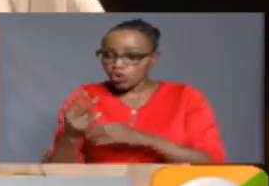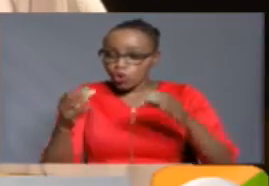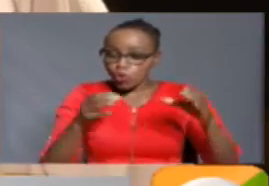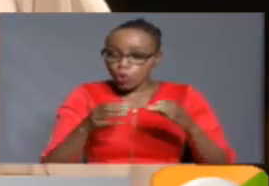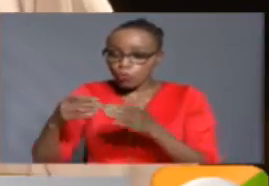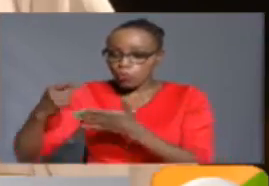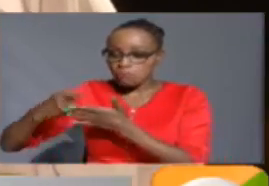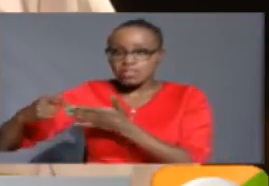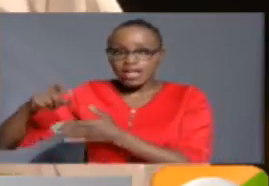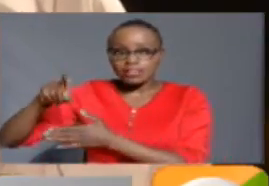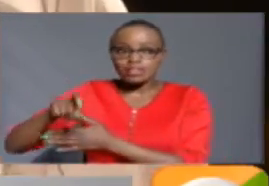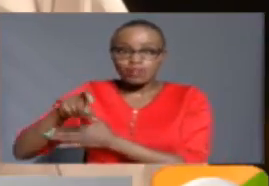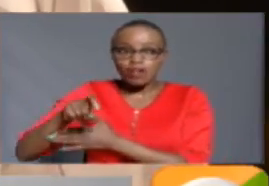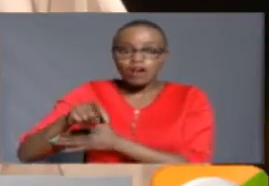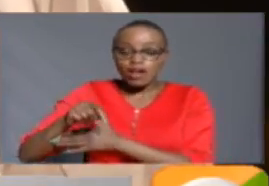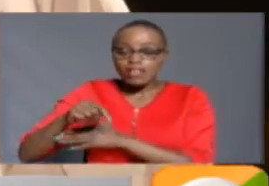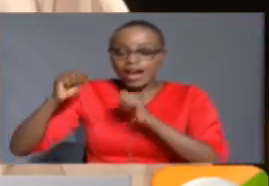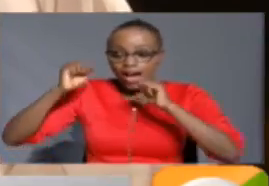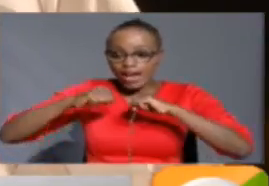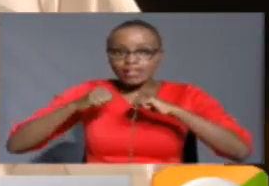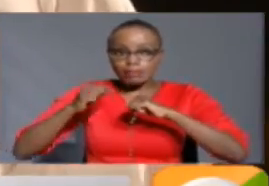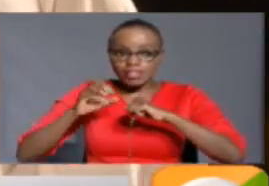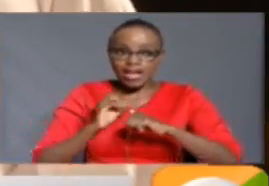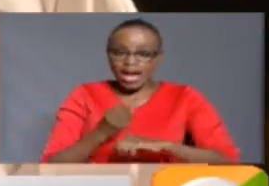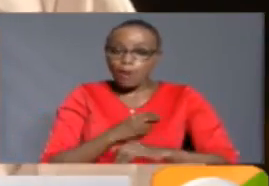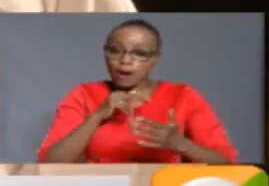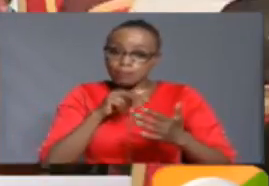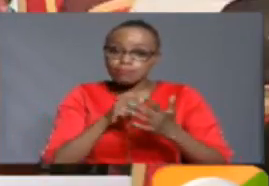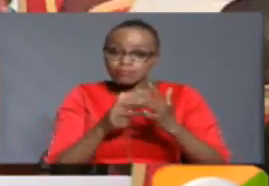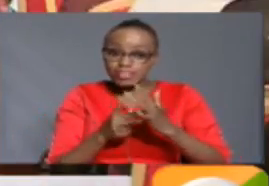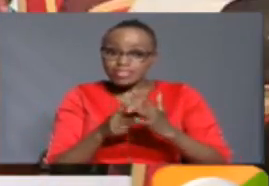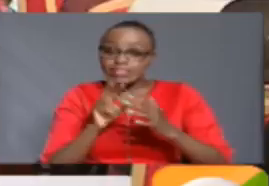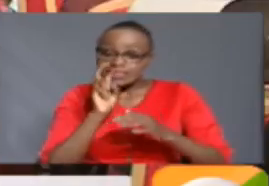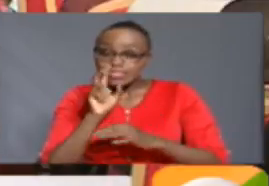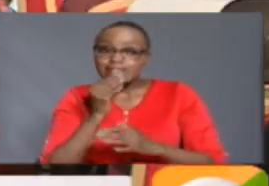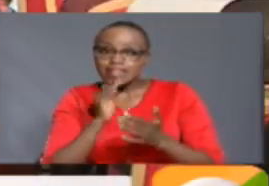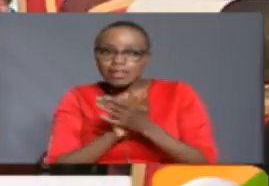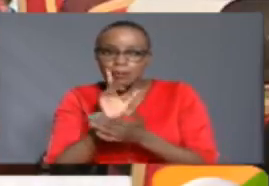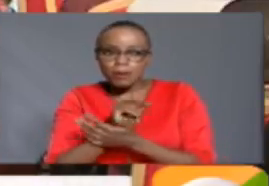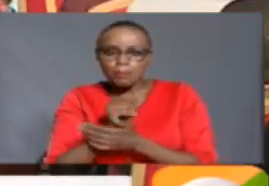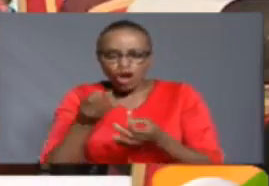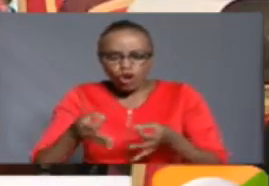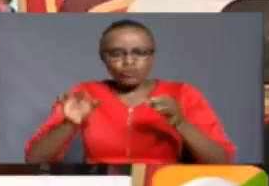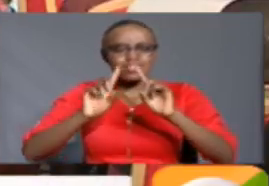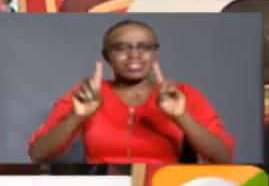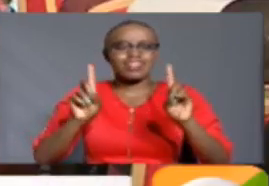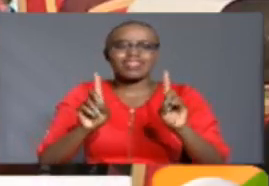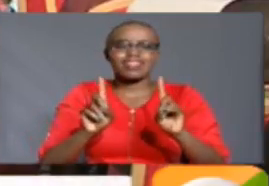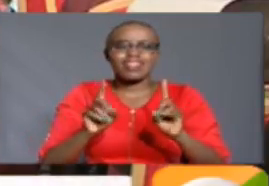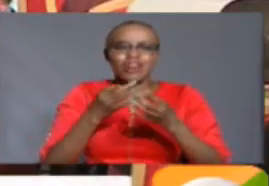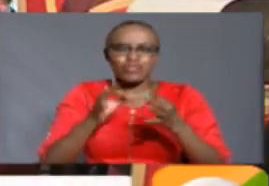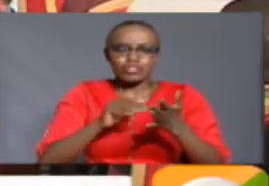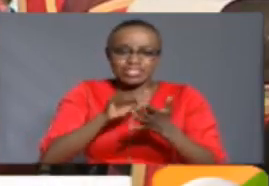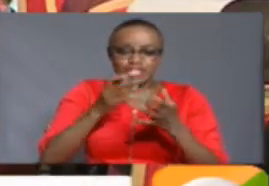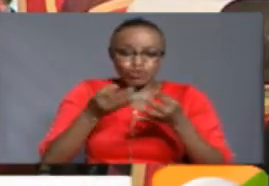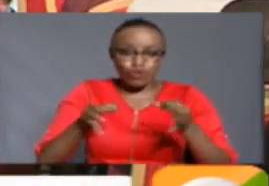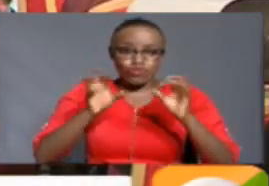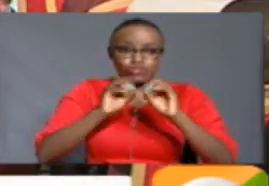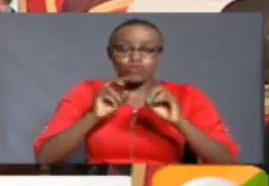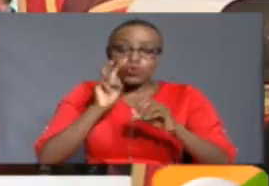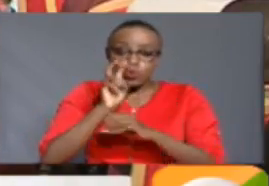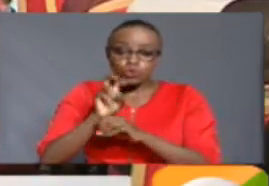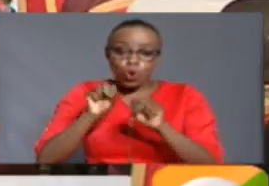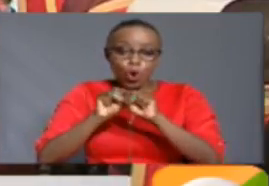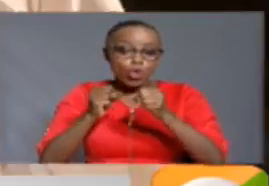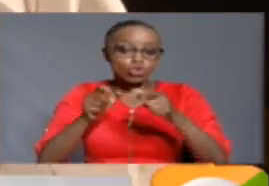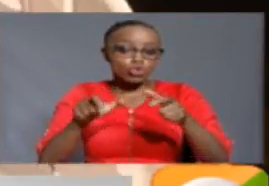sign. That was our initial agreement. So you did see the letter? It was not sent officially. It was not sent officially, but you saw it on social